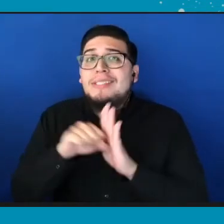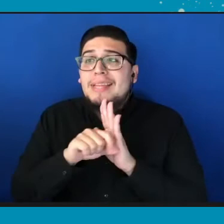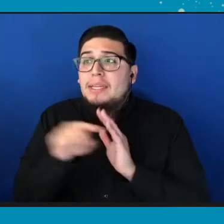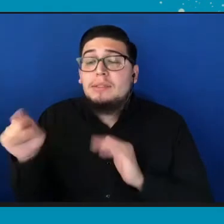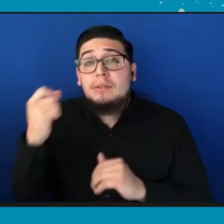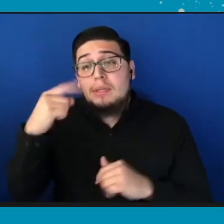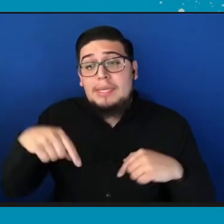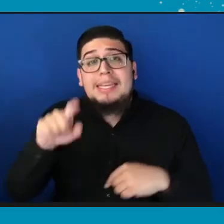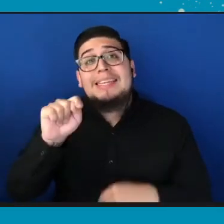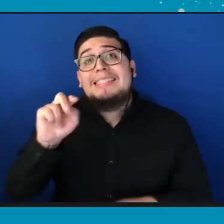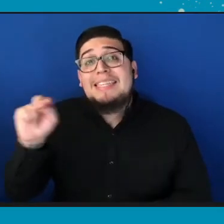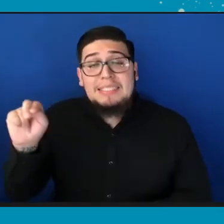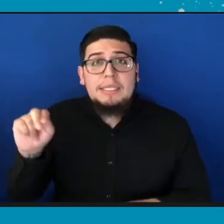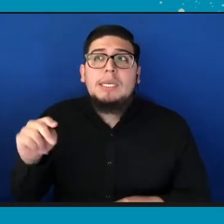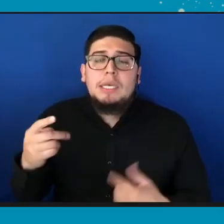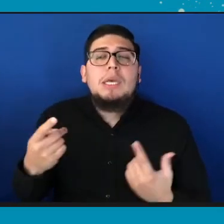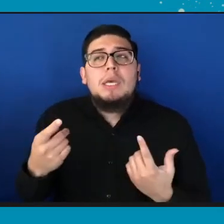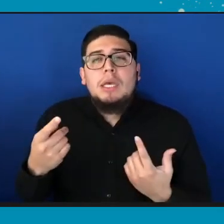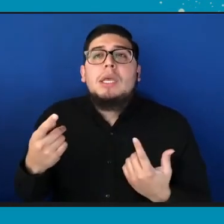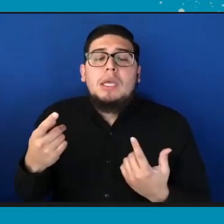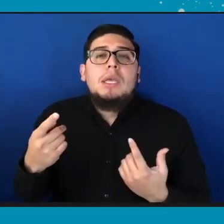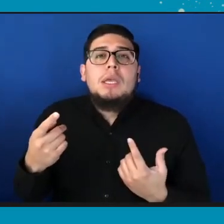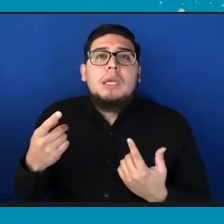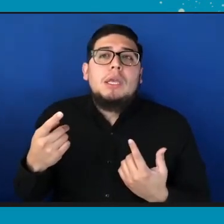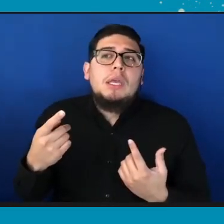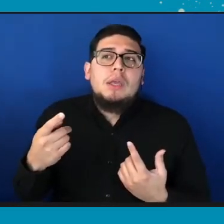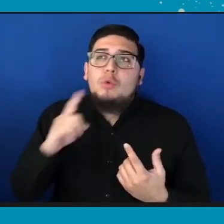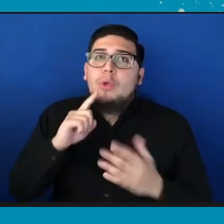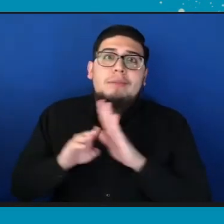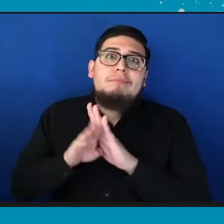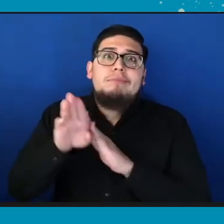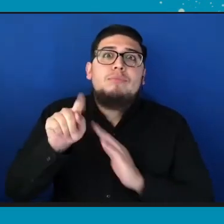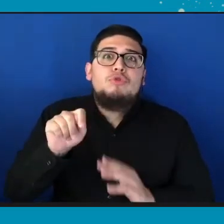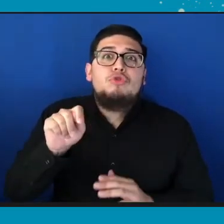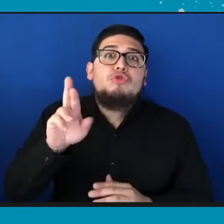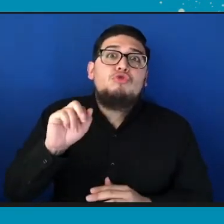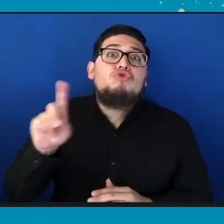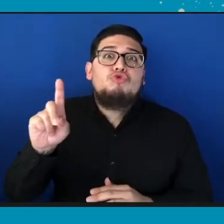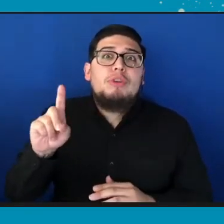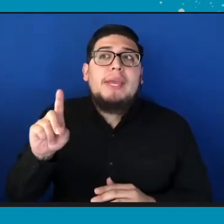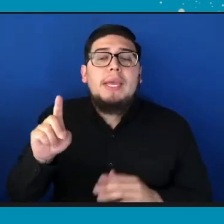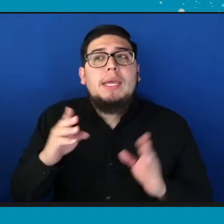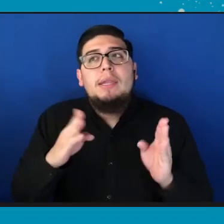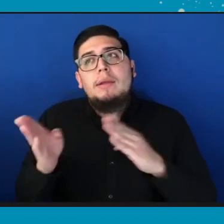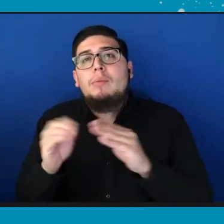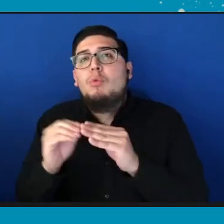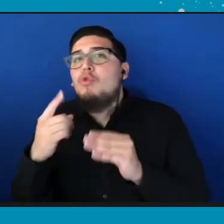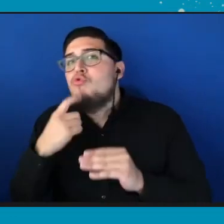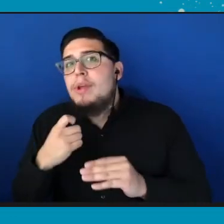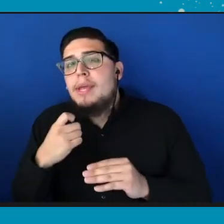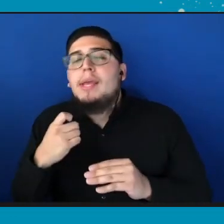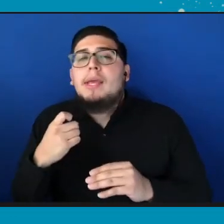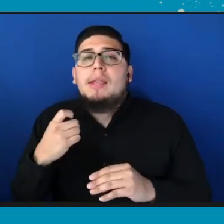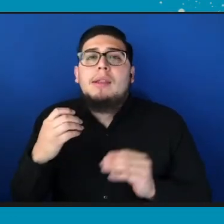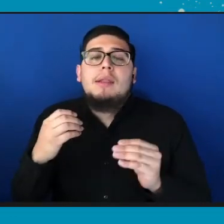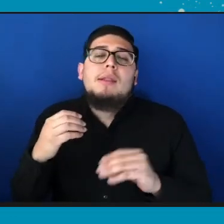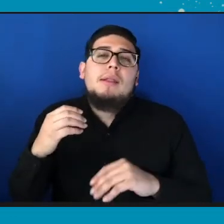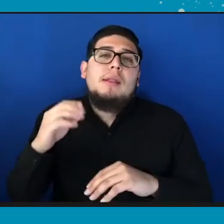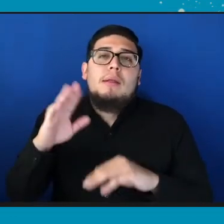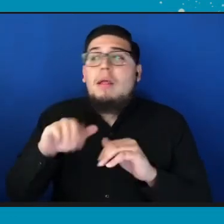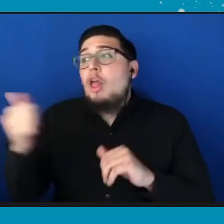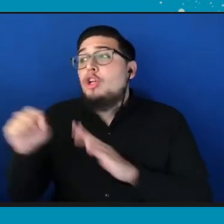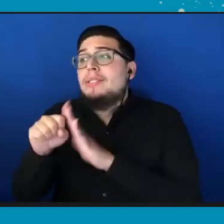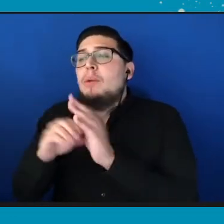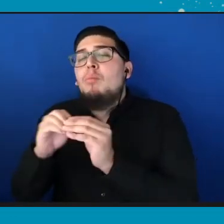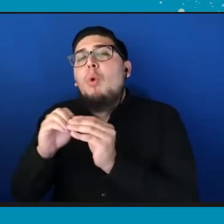has trended very red, whereas some of the other states have trended more purple. And Tennessee was never what's called a